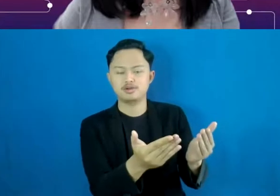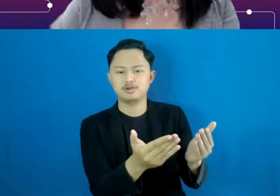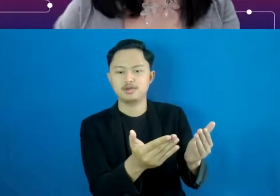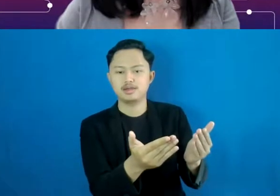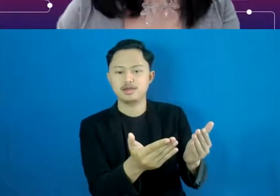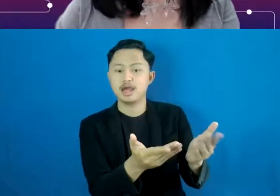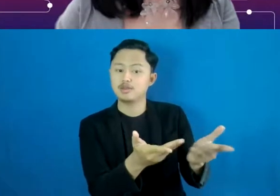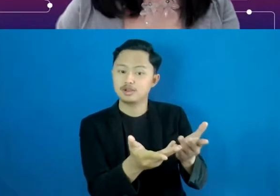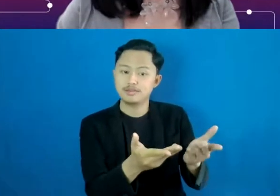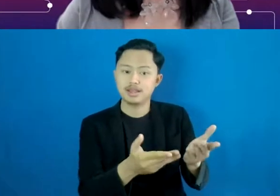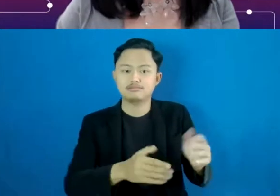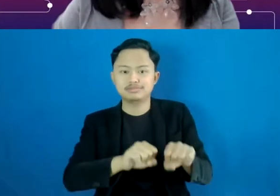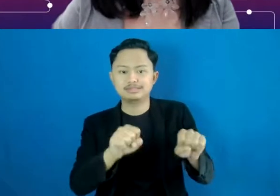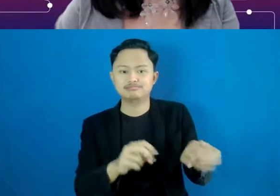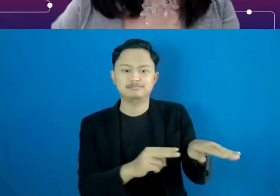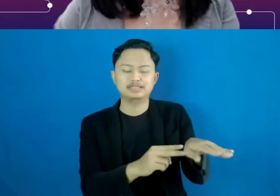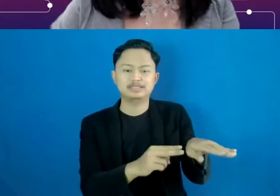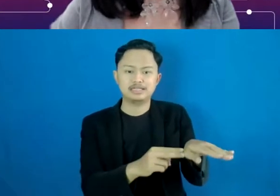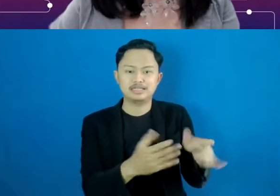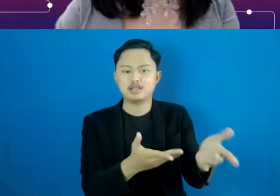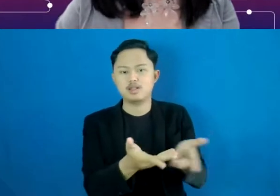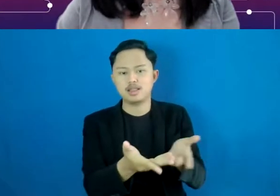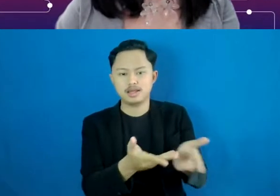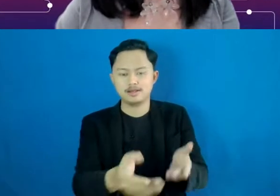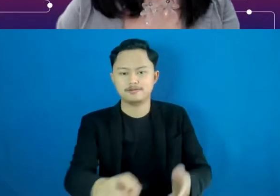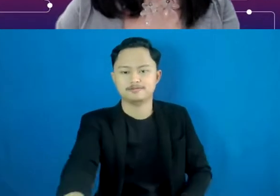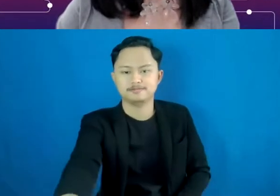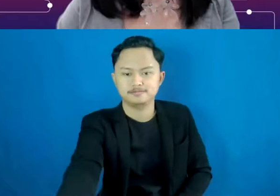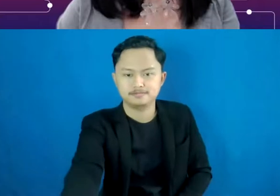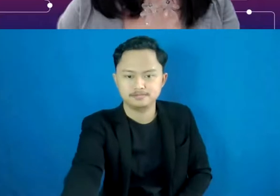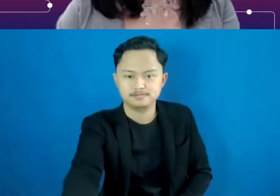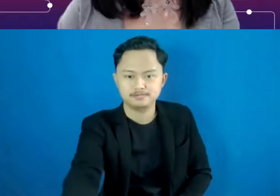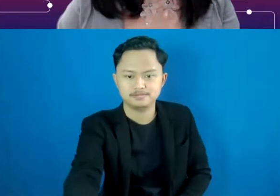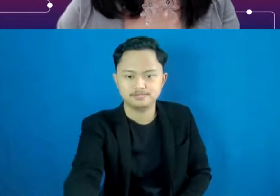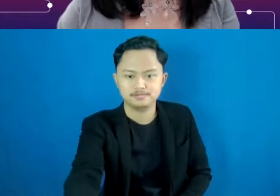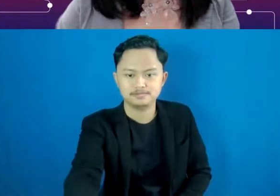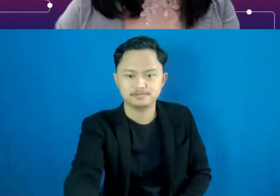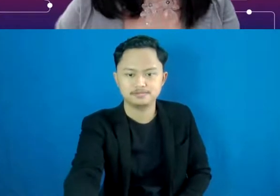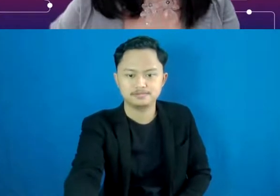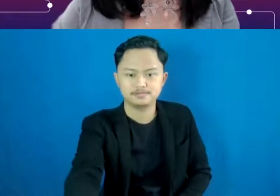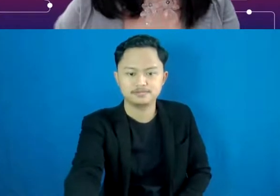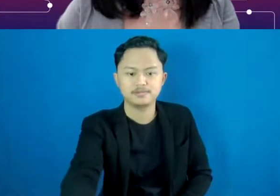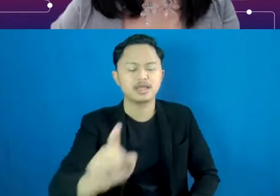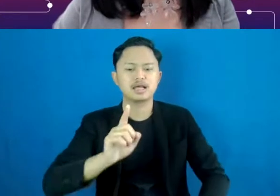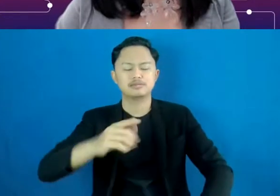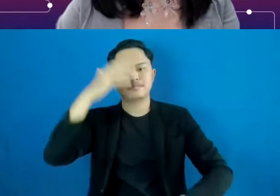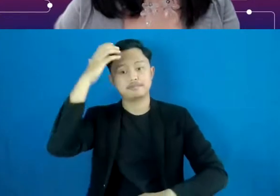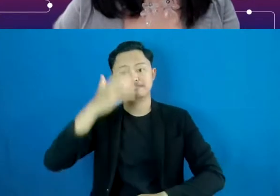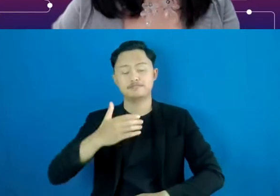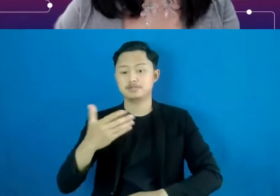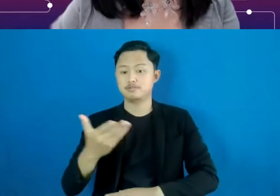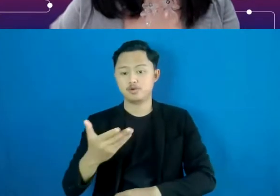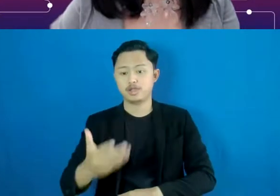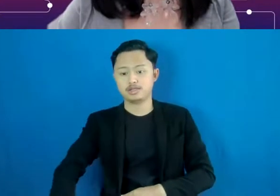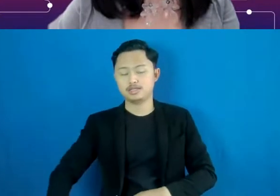of charging that or the charging service that the buses use. And because the buses will be using this consistently, so there is